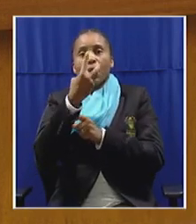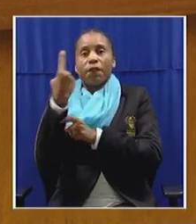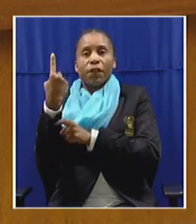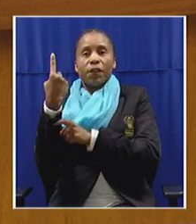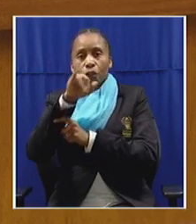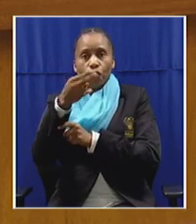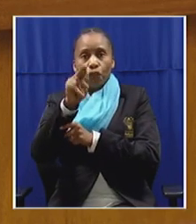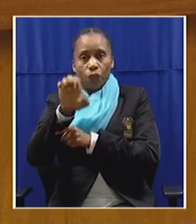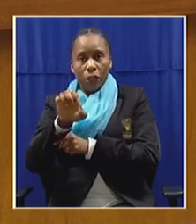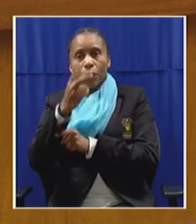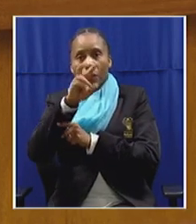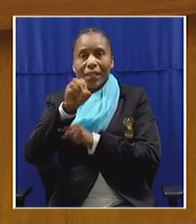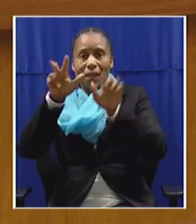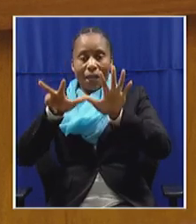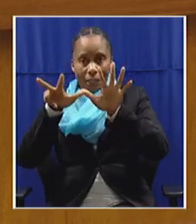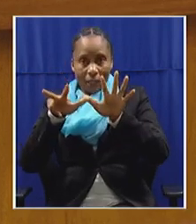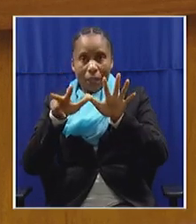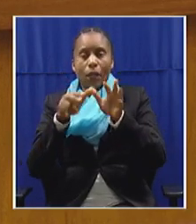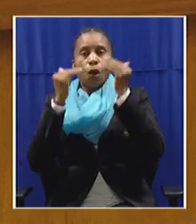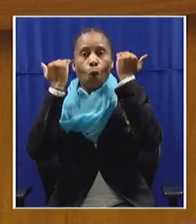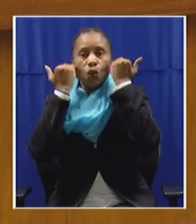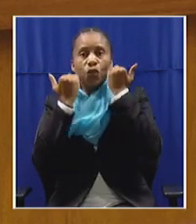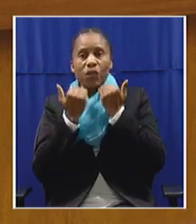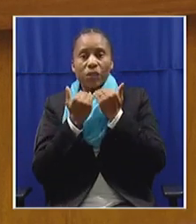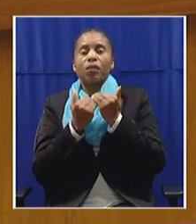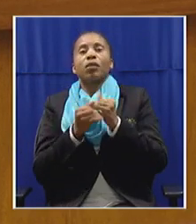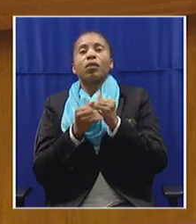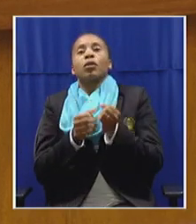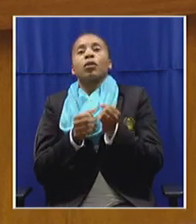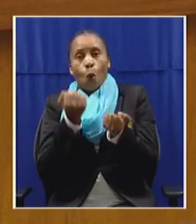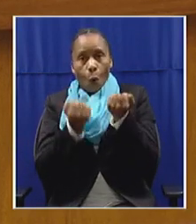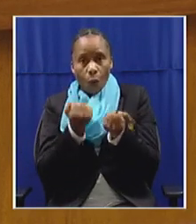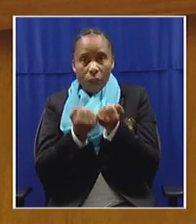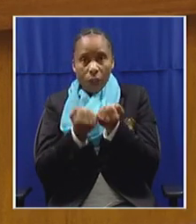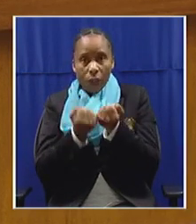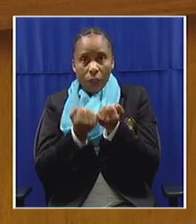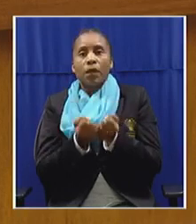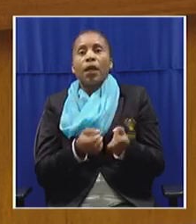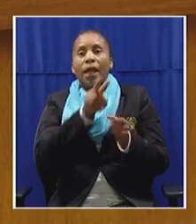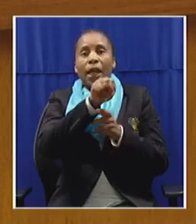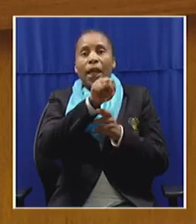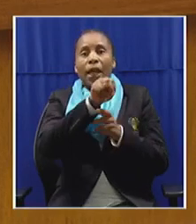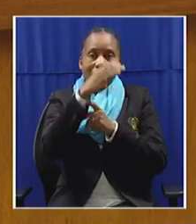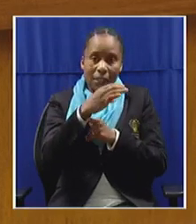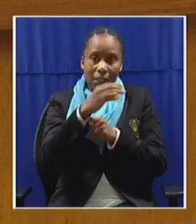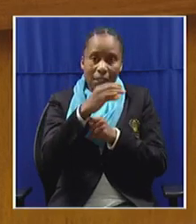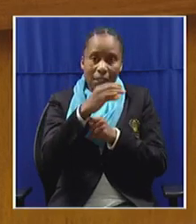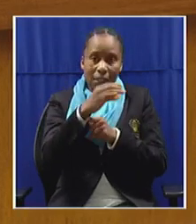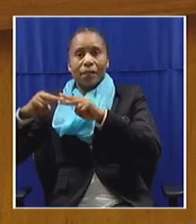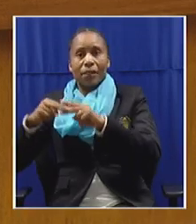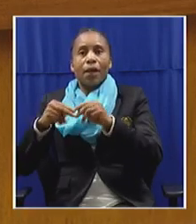2018, the Constitutional Court, in my vote counts NPC versus the Minister of Justice